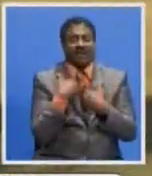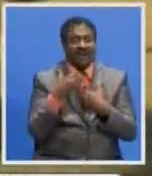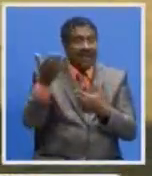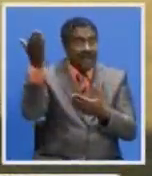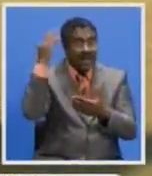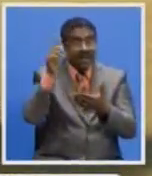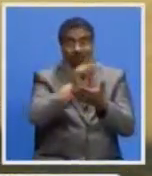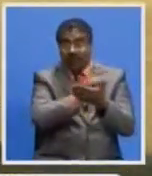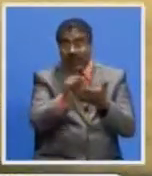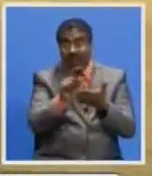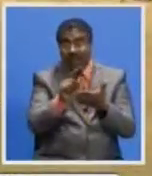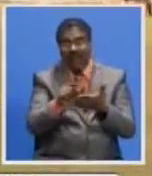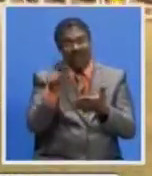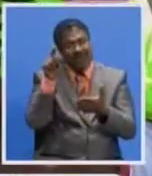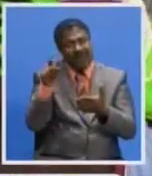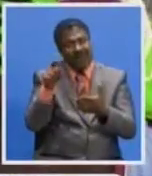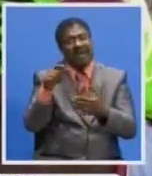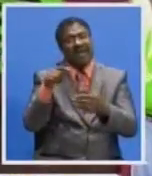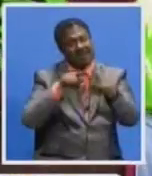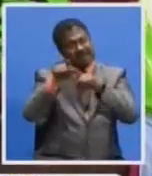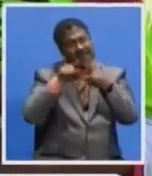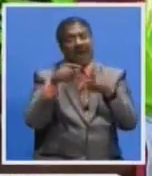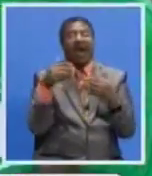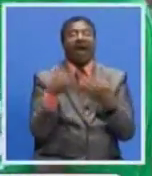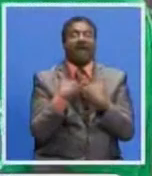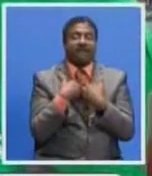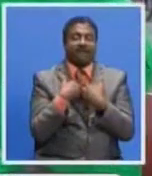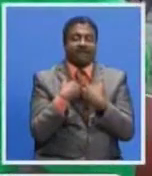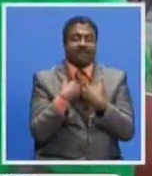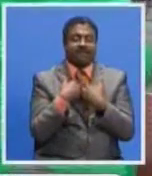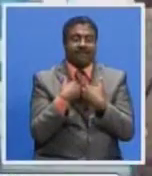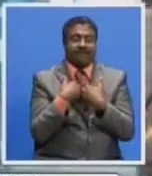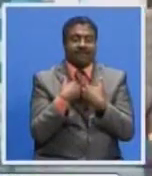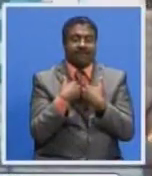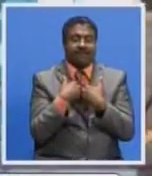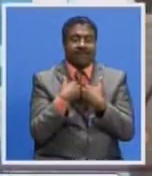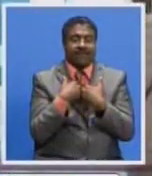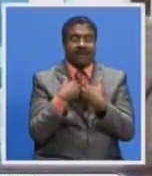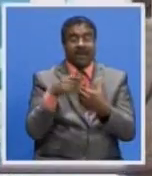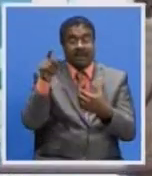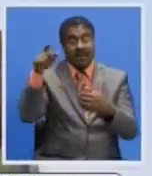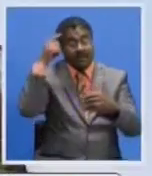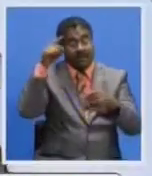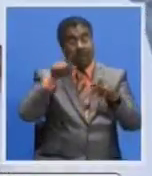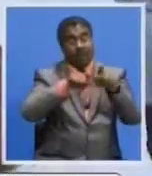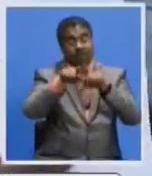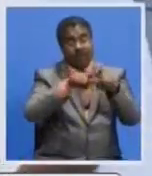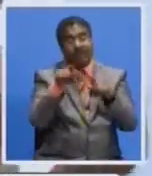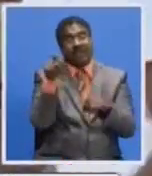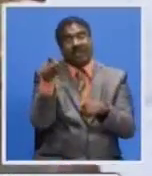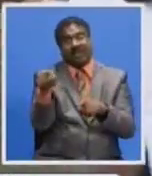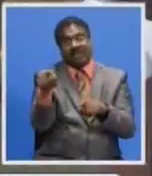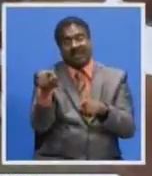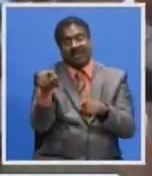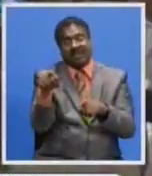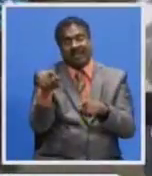lower divisions have competed for honors in the inaugural Jones Chilengi Sports Initiative Charity Shield. And it was the